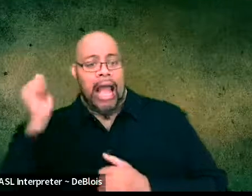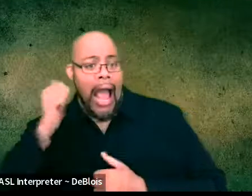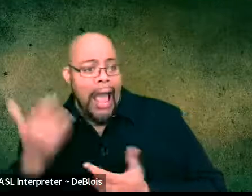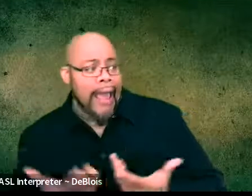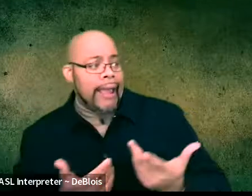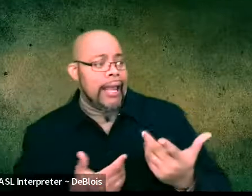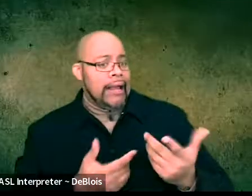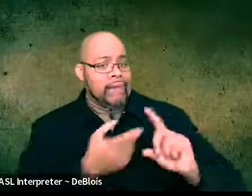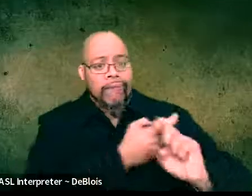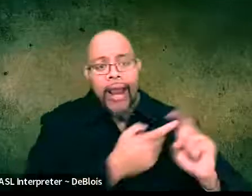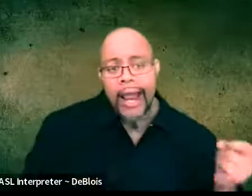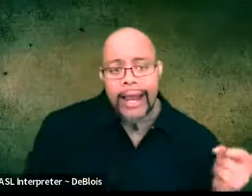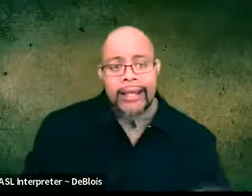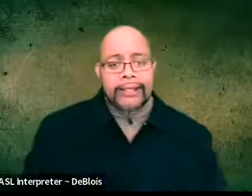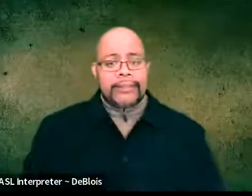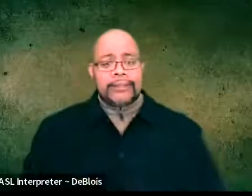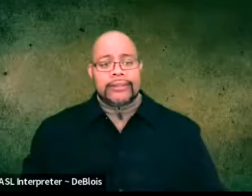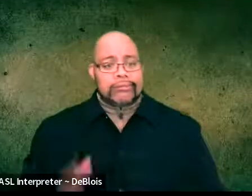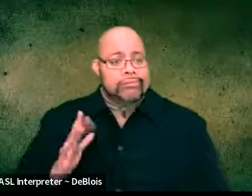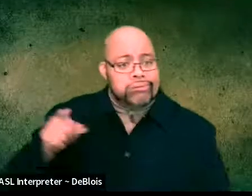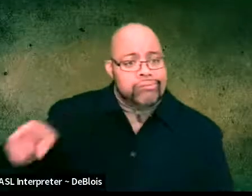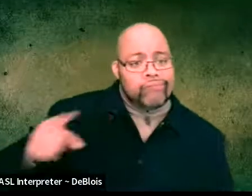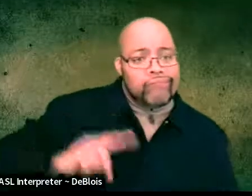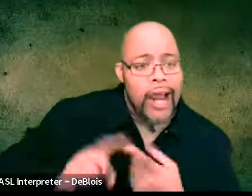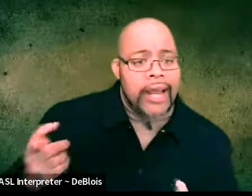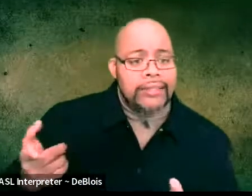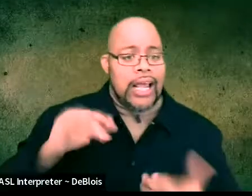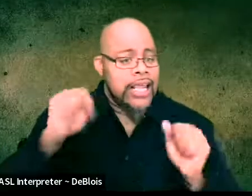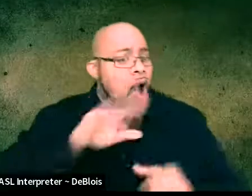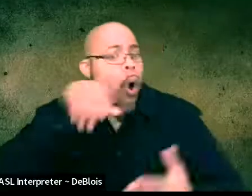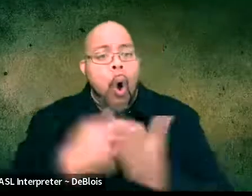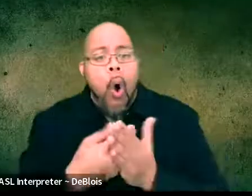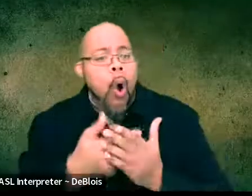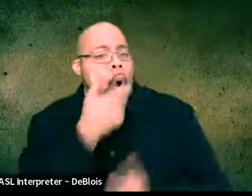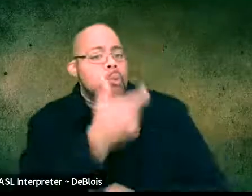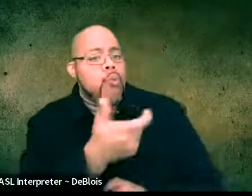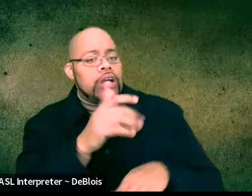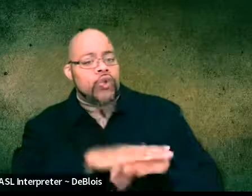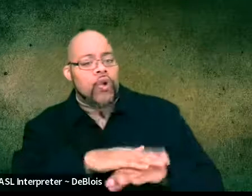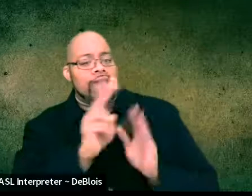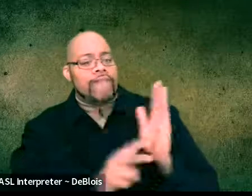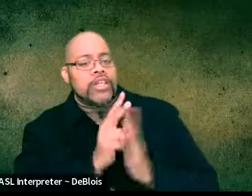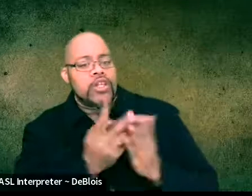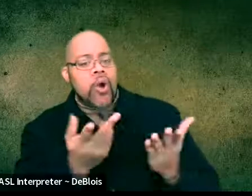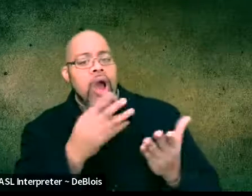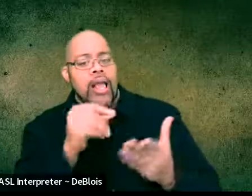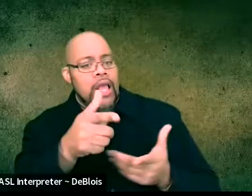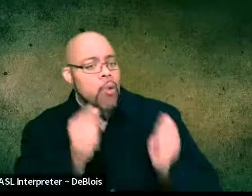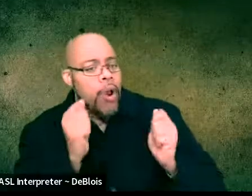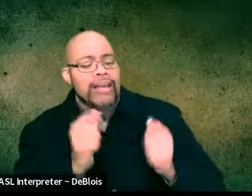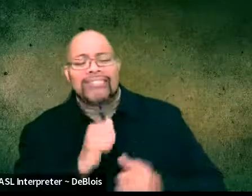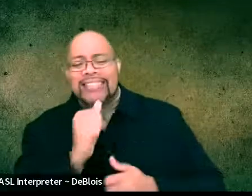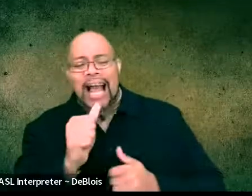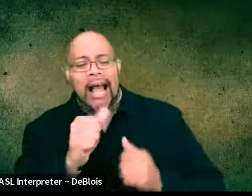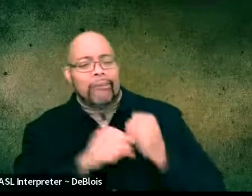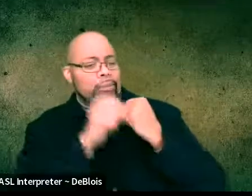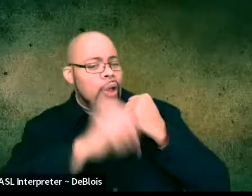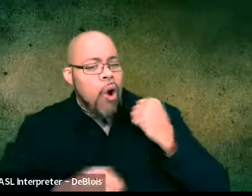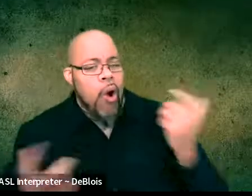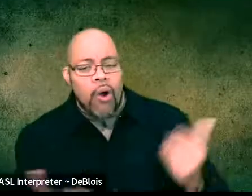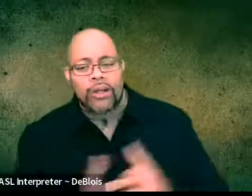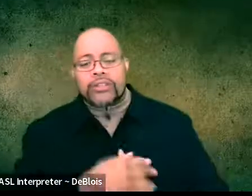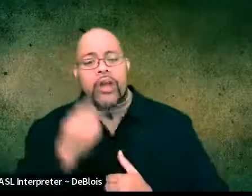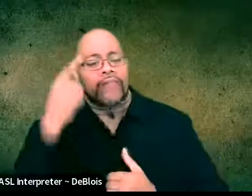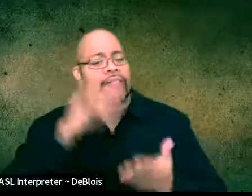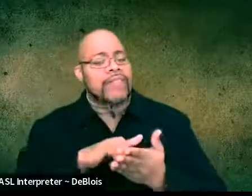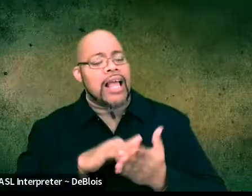Lou, Jacob, Ron, they can all watch these videos, and they're quick, it's not too long. And so I